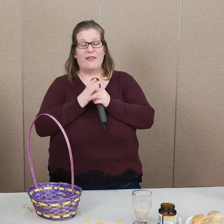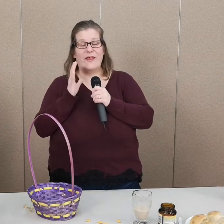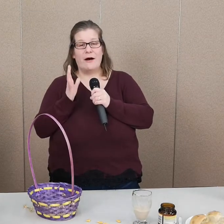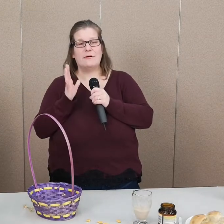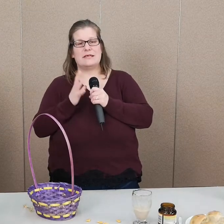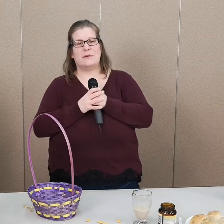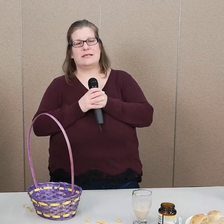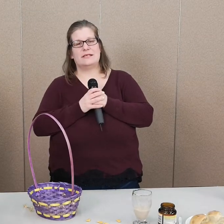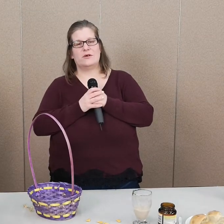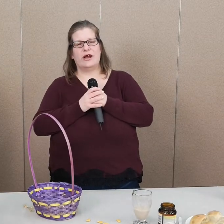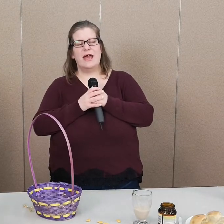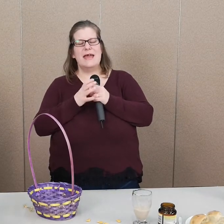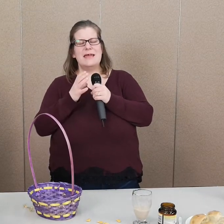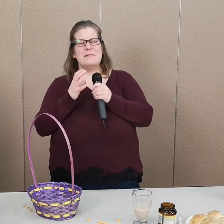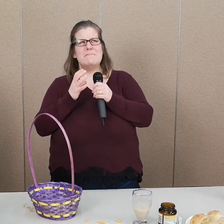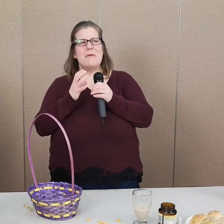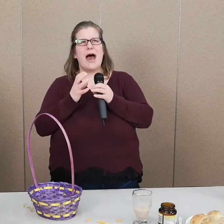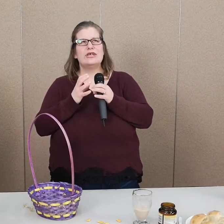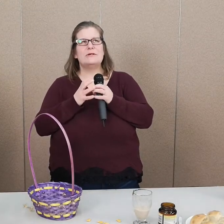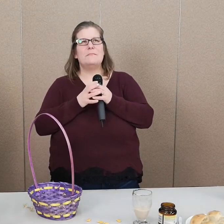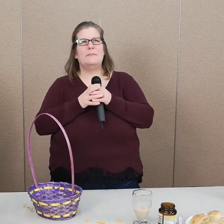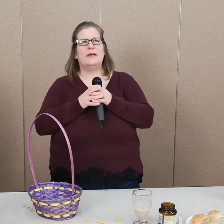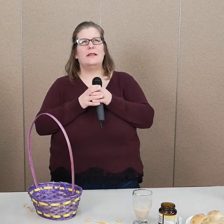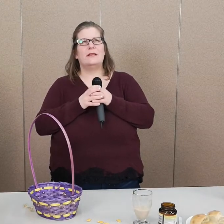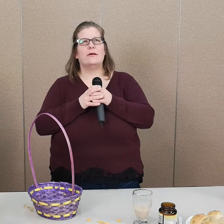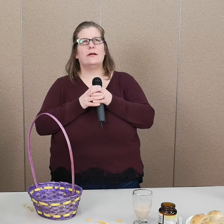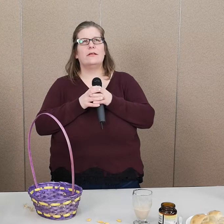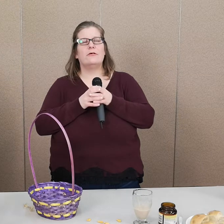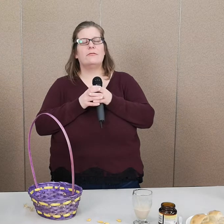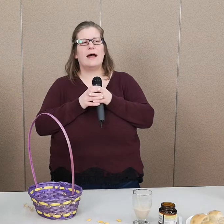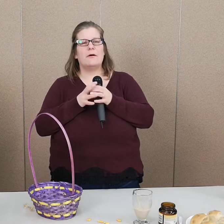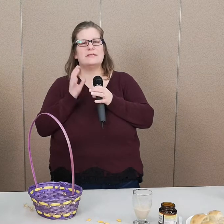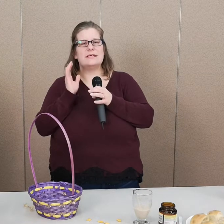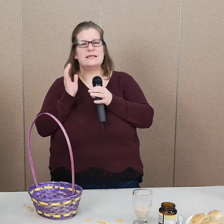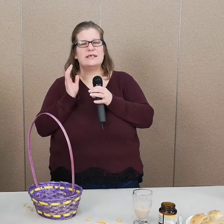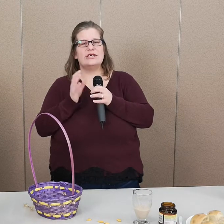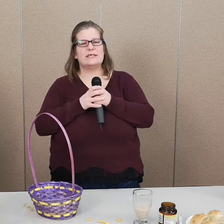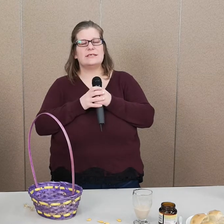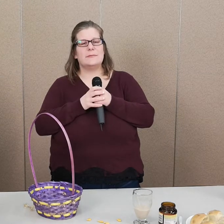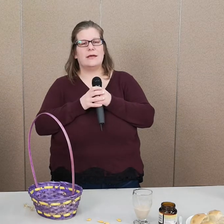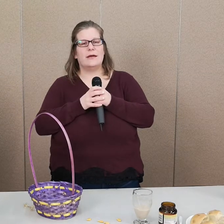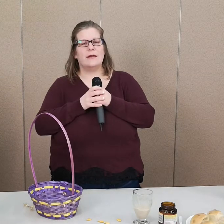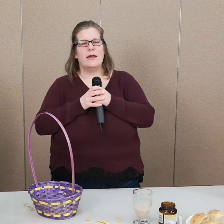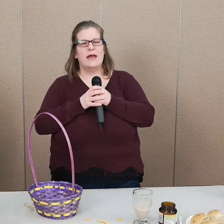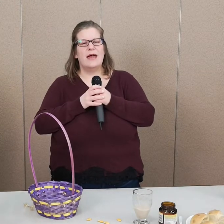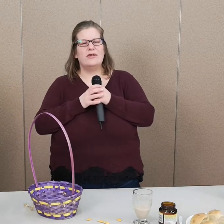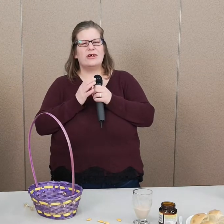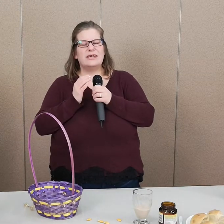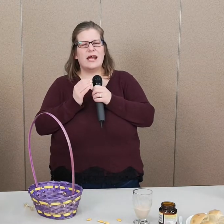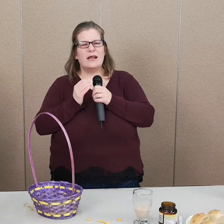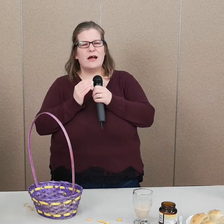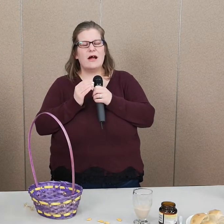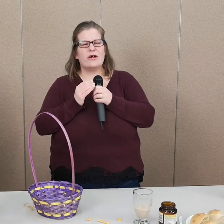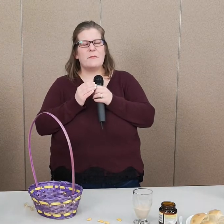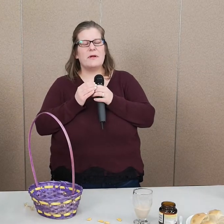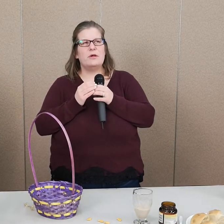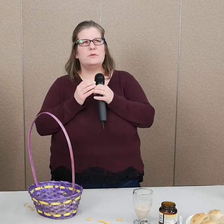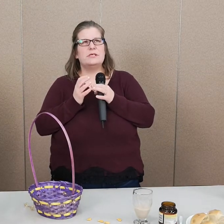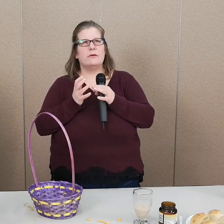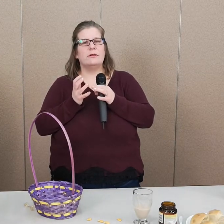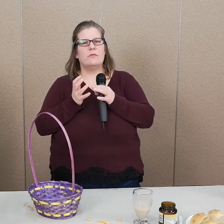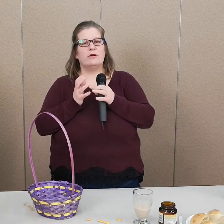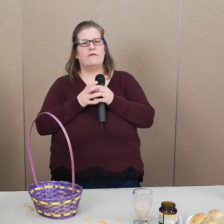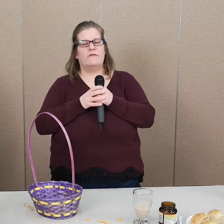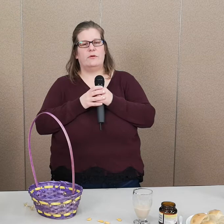Wow, that was an amazing story. Imagine being there in the crowds listening to Jesus speak and you're getting hungry, but